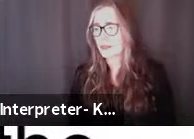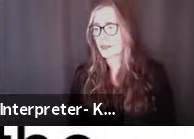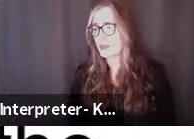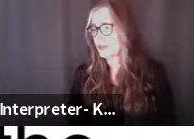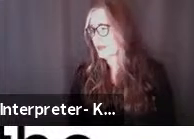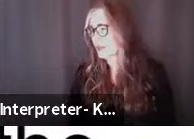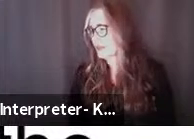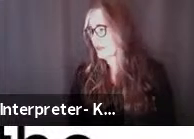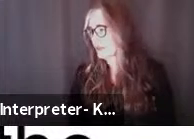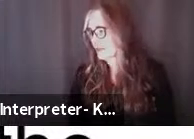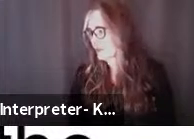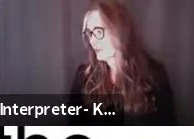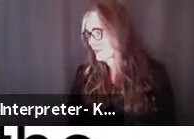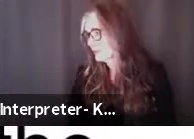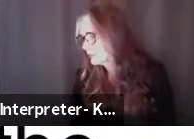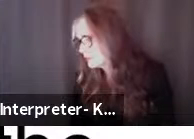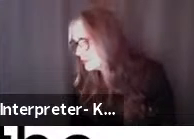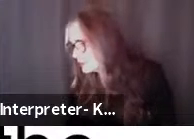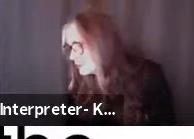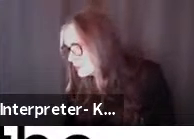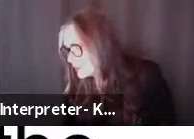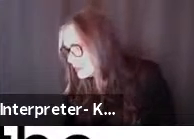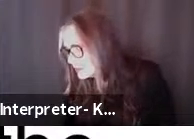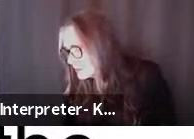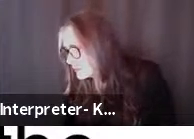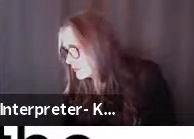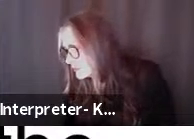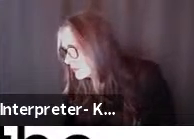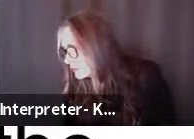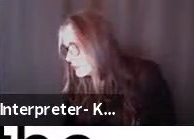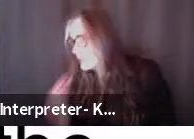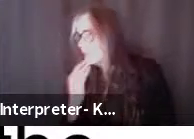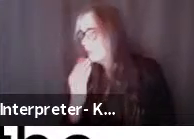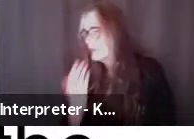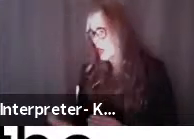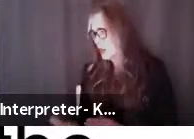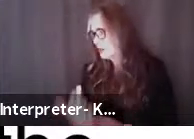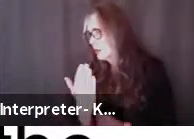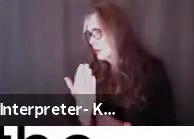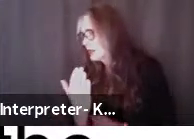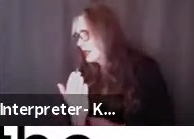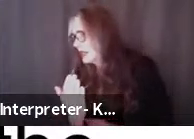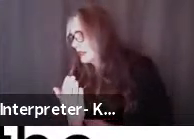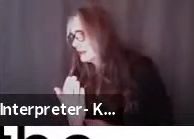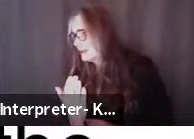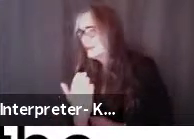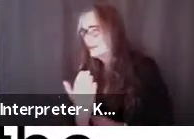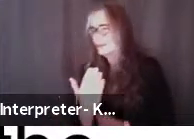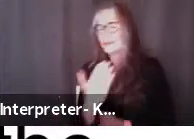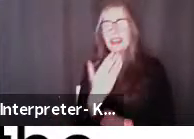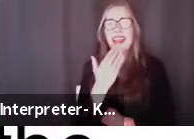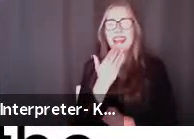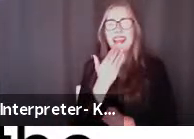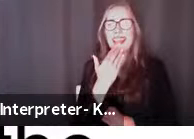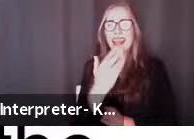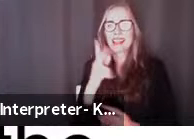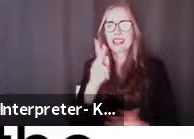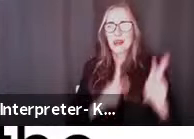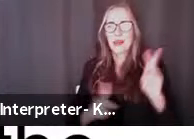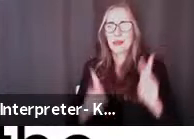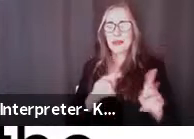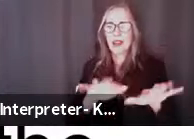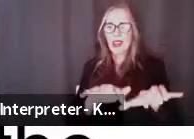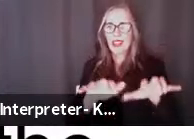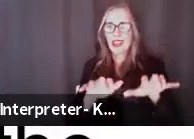all right so uh good morning everyone i want to thank all of the attendees and the audience for joining us and